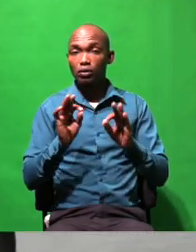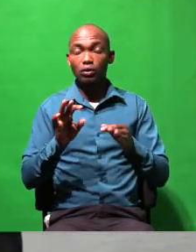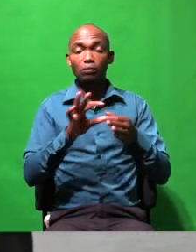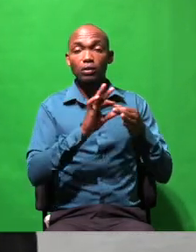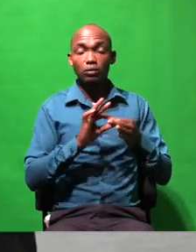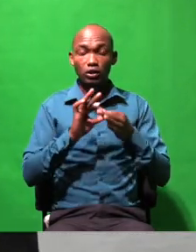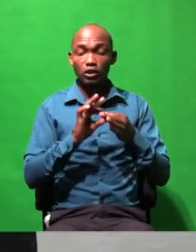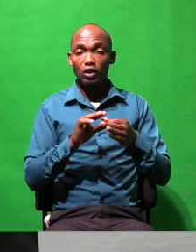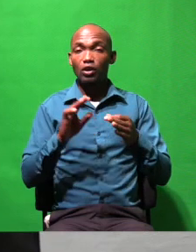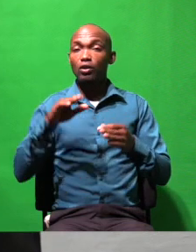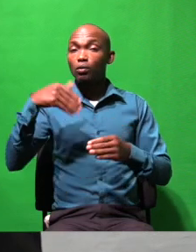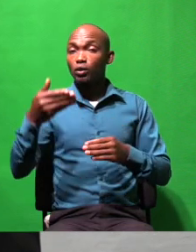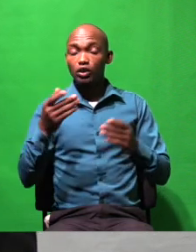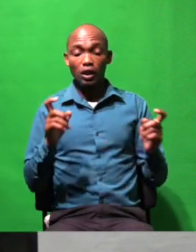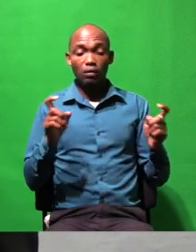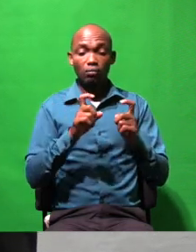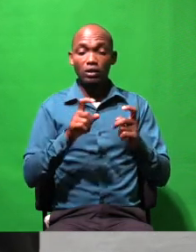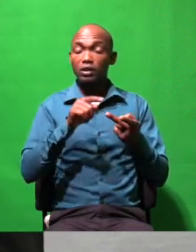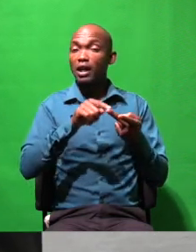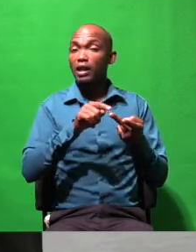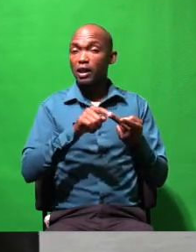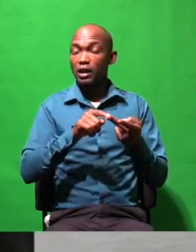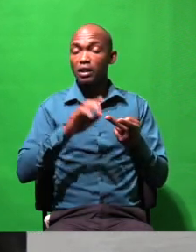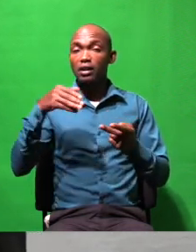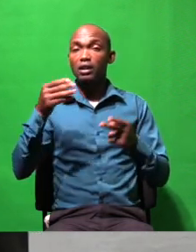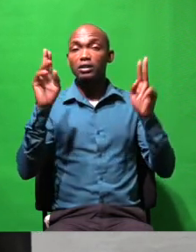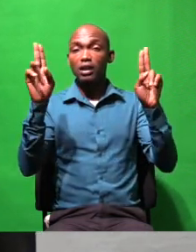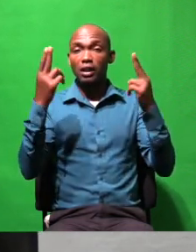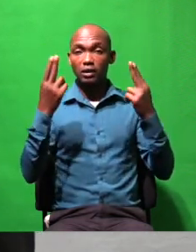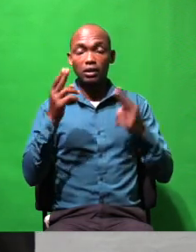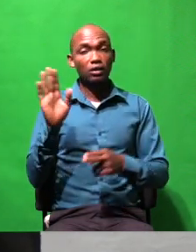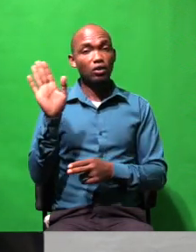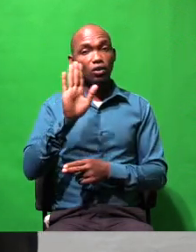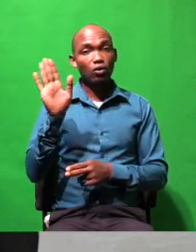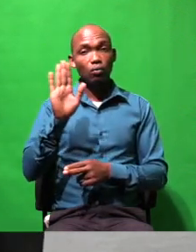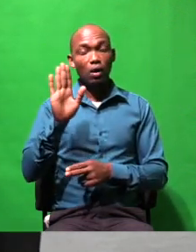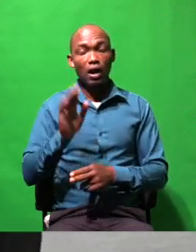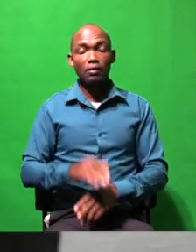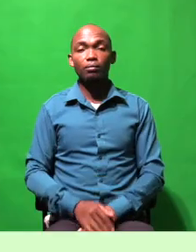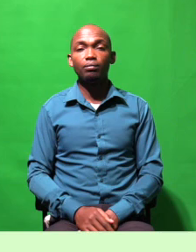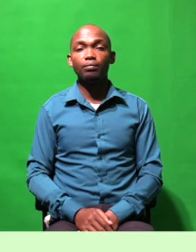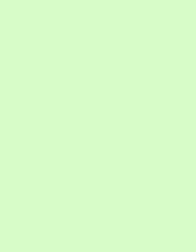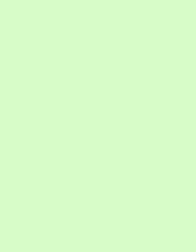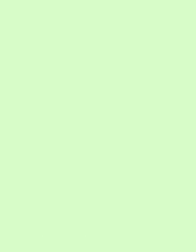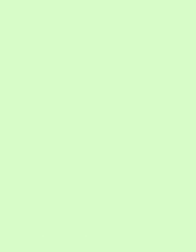participation. We shall meet again in the next lesson. Bye-bye.